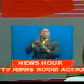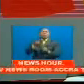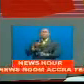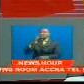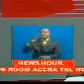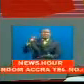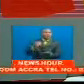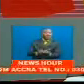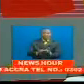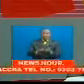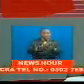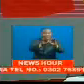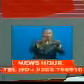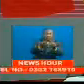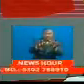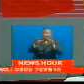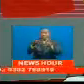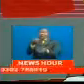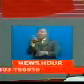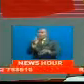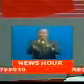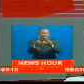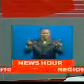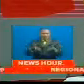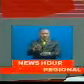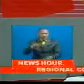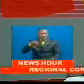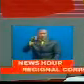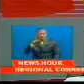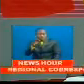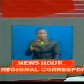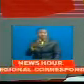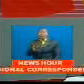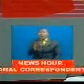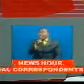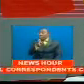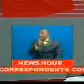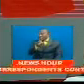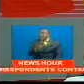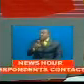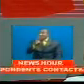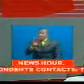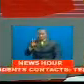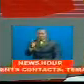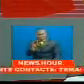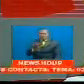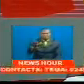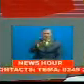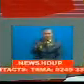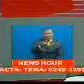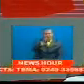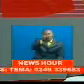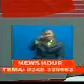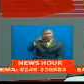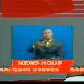least 6,000 households in 10 districts of the northern and upper east regions, said to belong to the country's